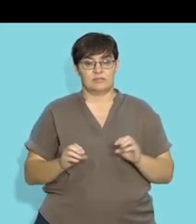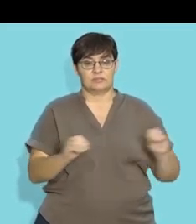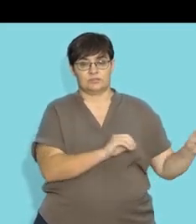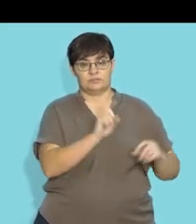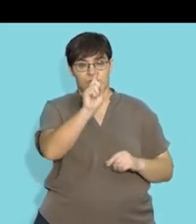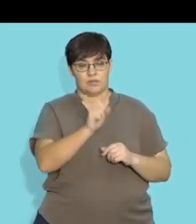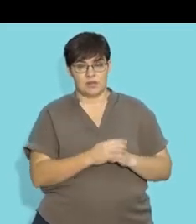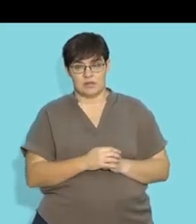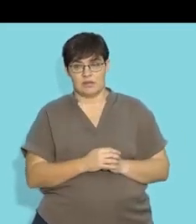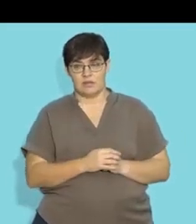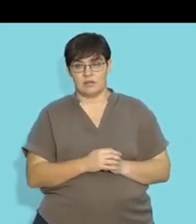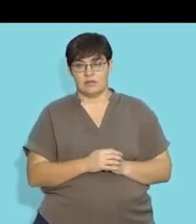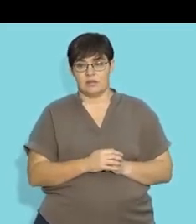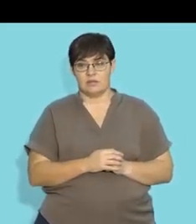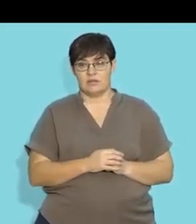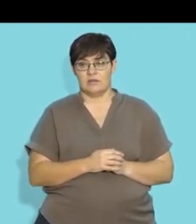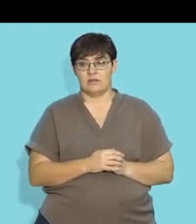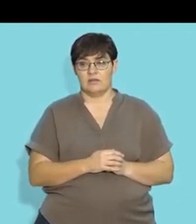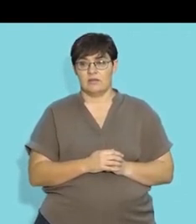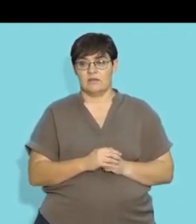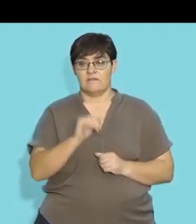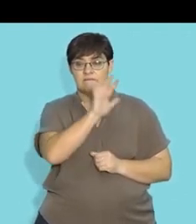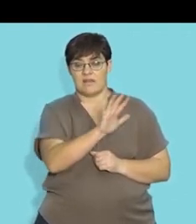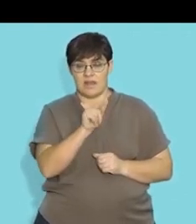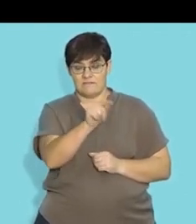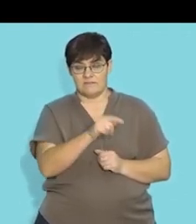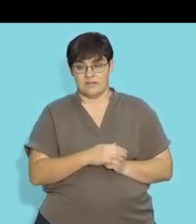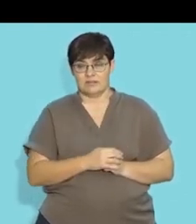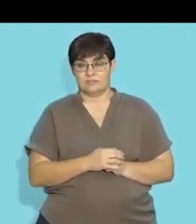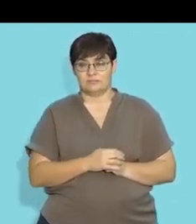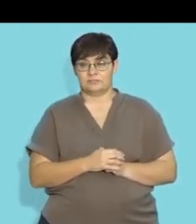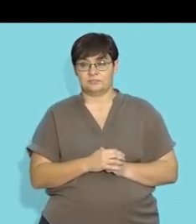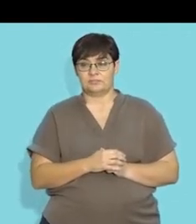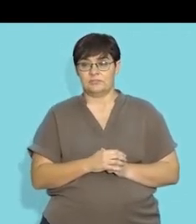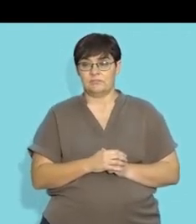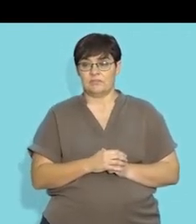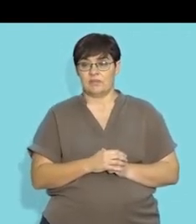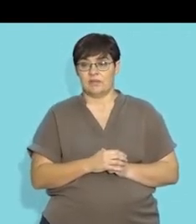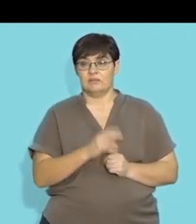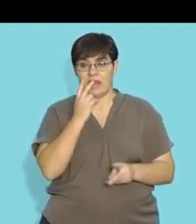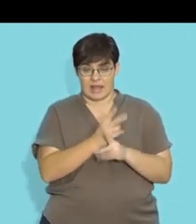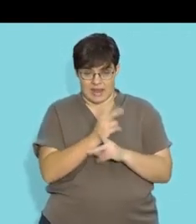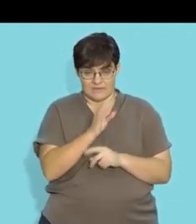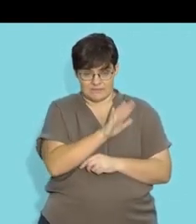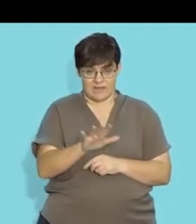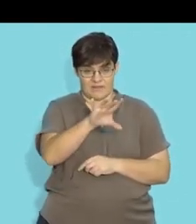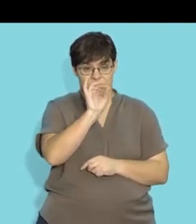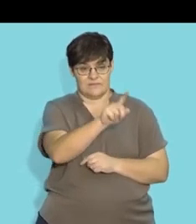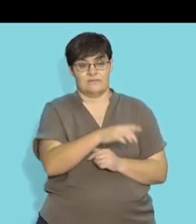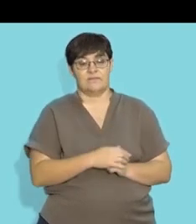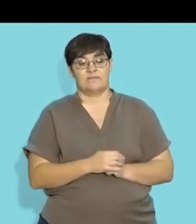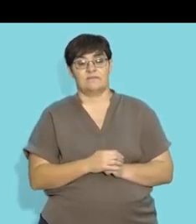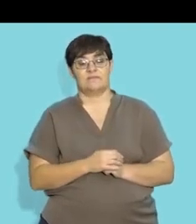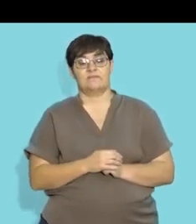Okay, shift 1. We set for 5. We select 5 there. The mean for y, we select